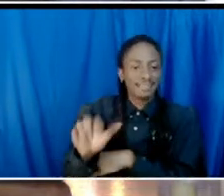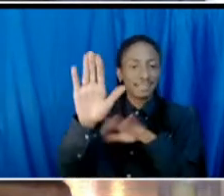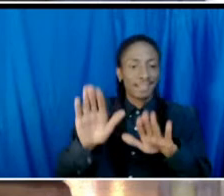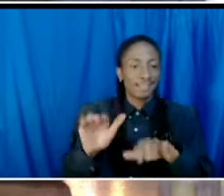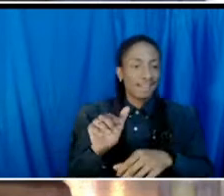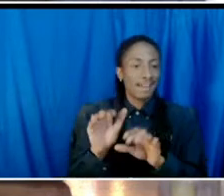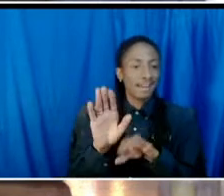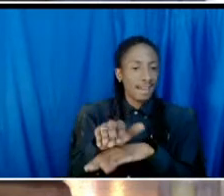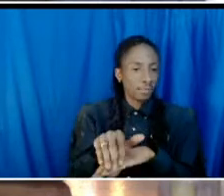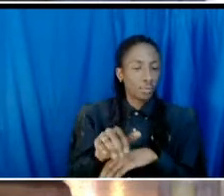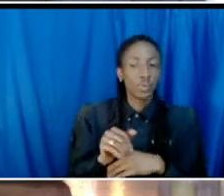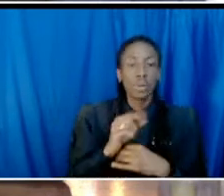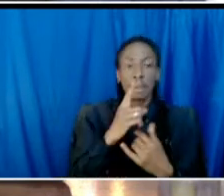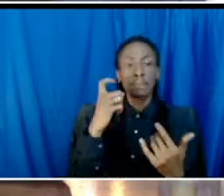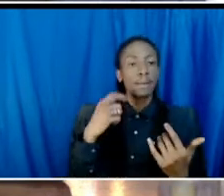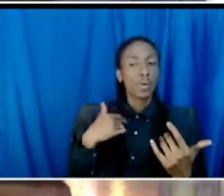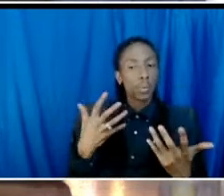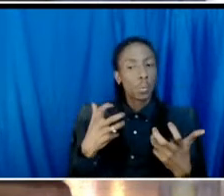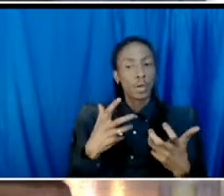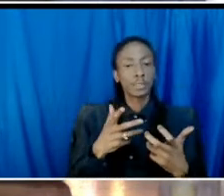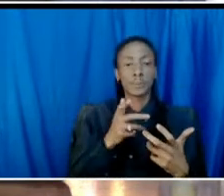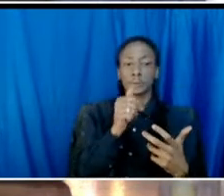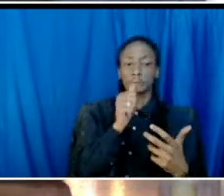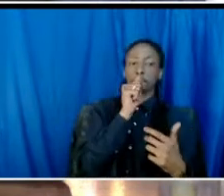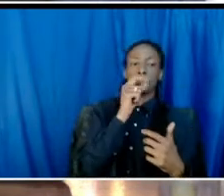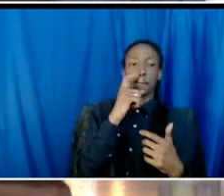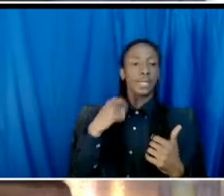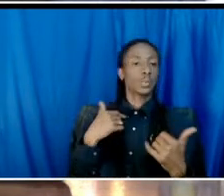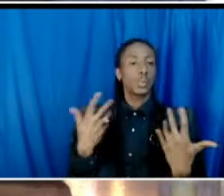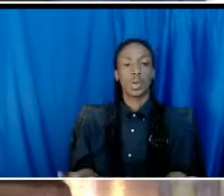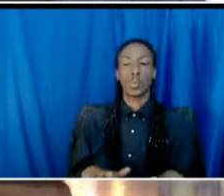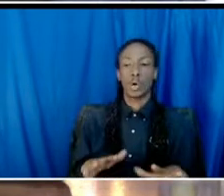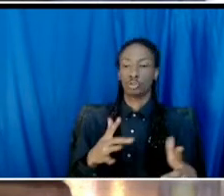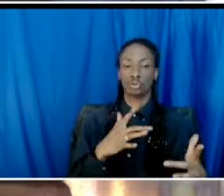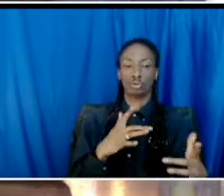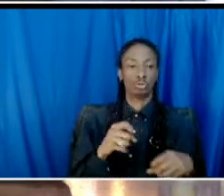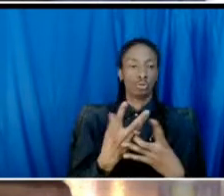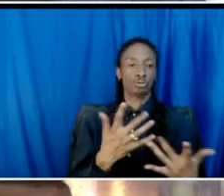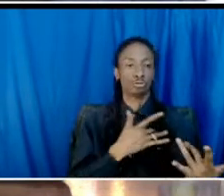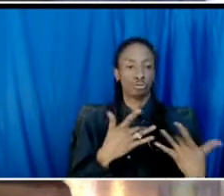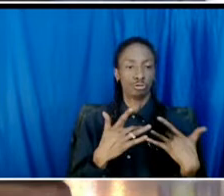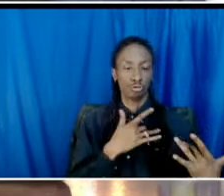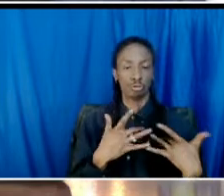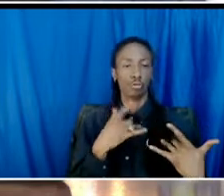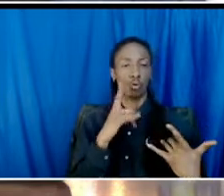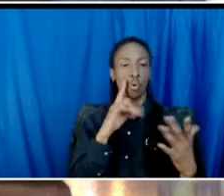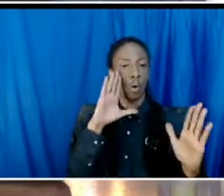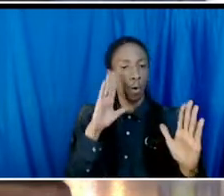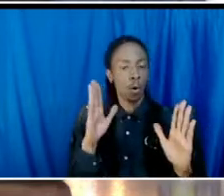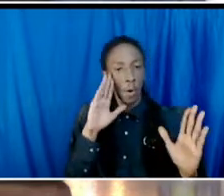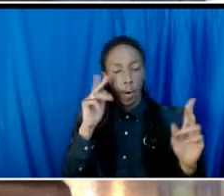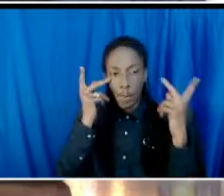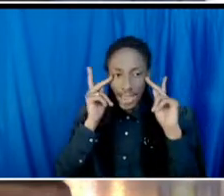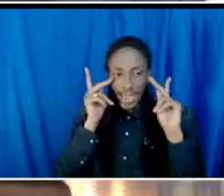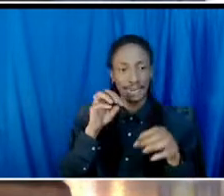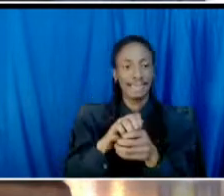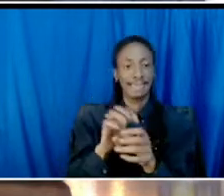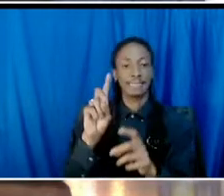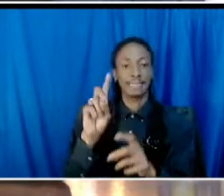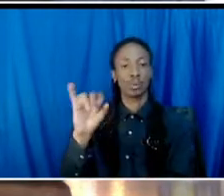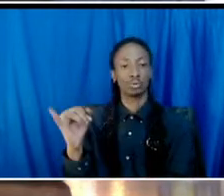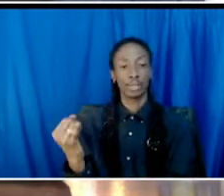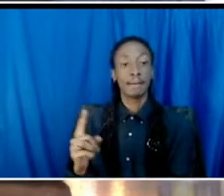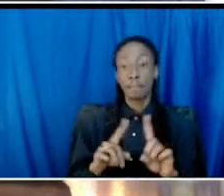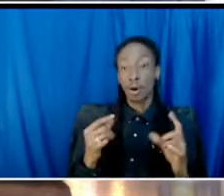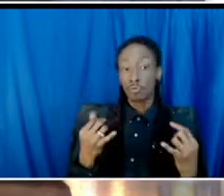want to create concern or panic in the Justice Department leadership. But at this point, I asked